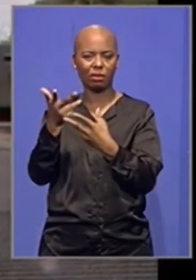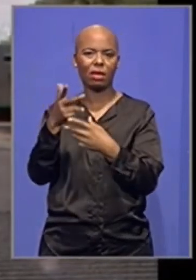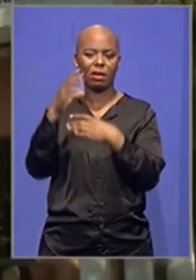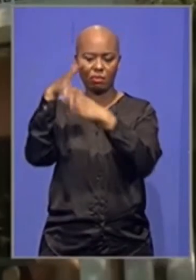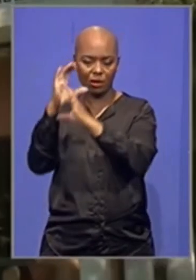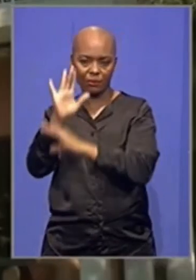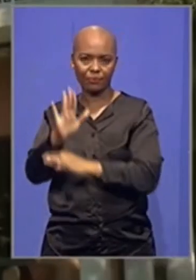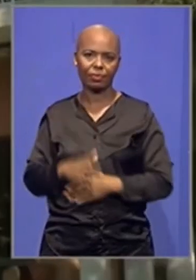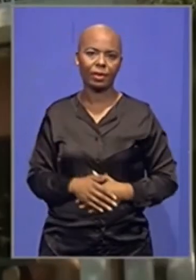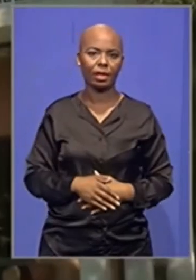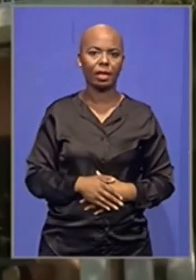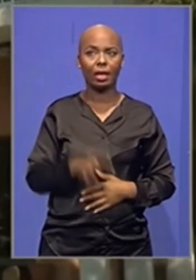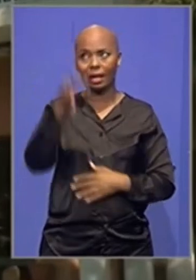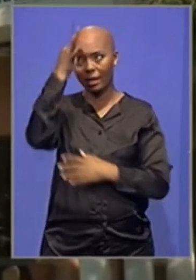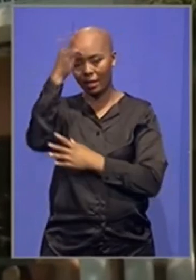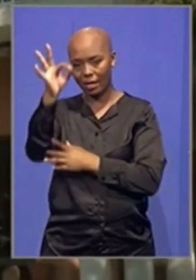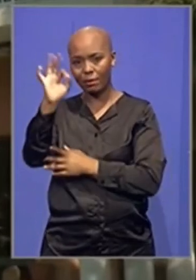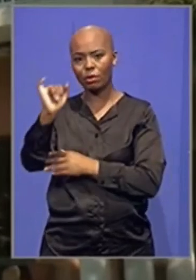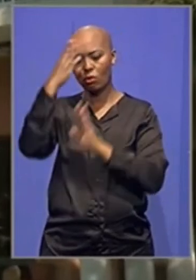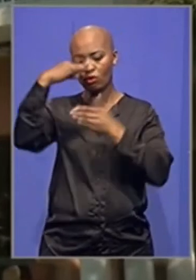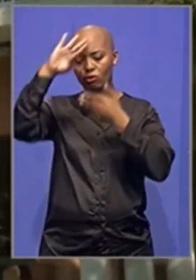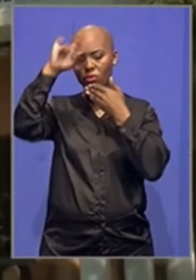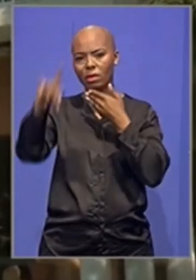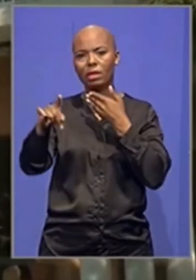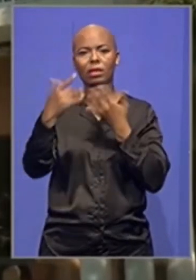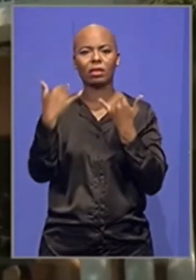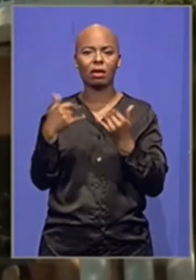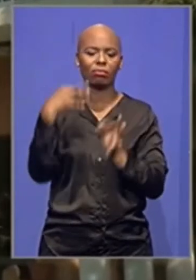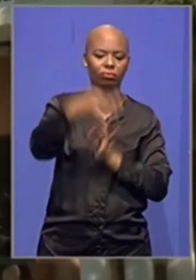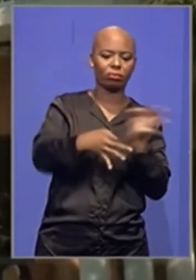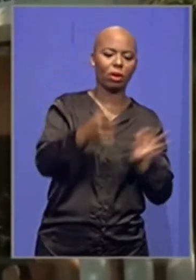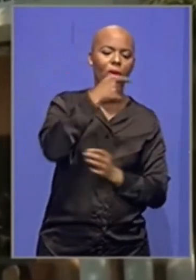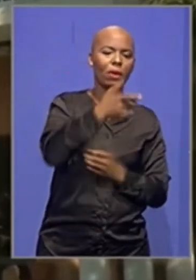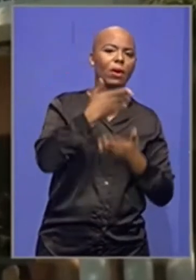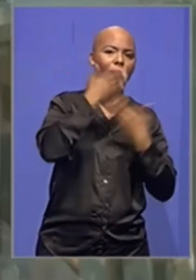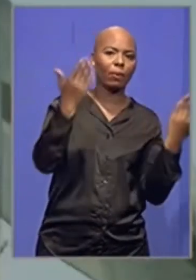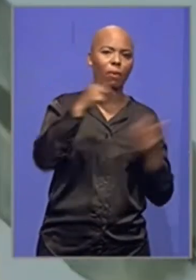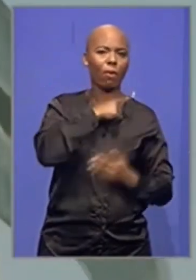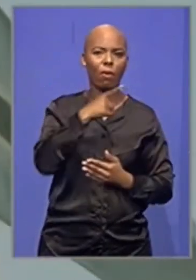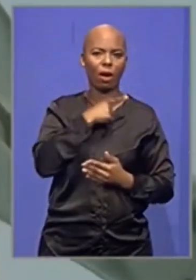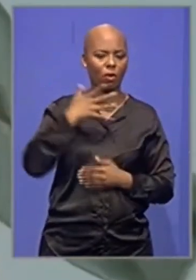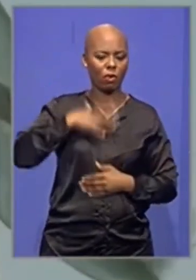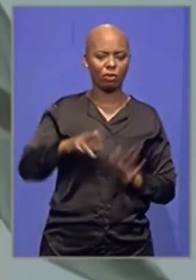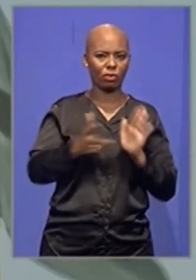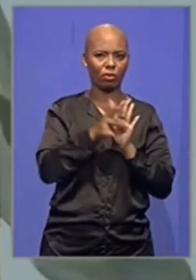tshwahele ntlheng ena le ho hlalosa mabaka a susumeditseng molao ona.